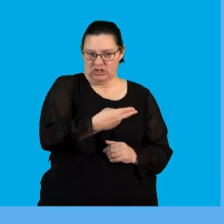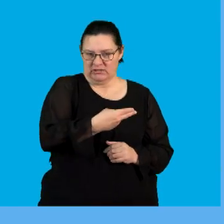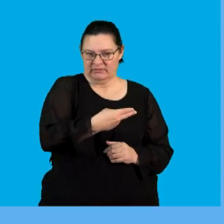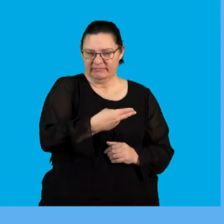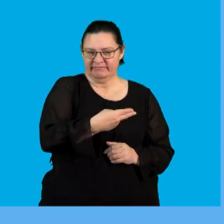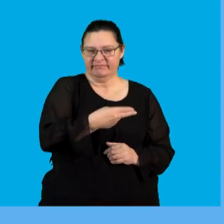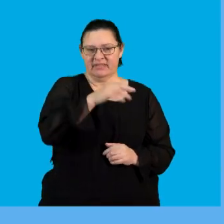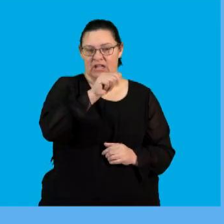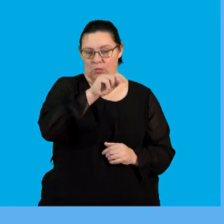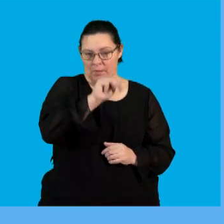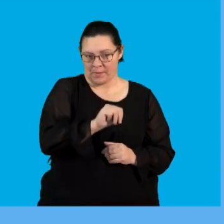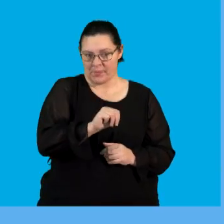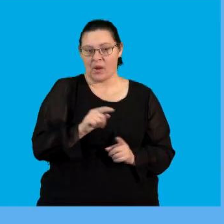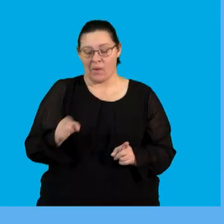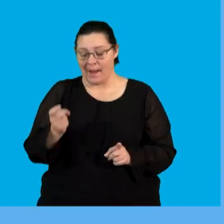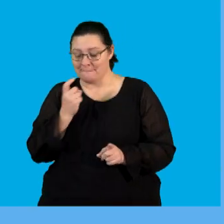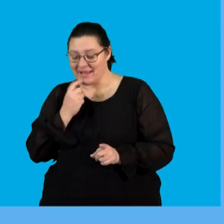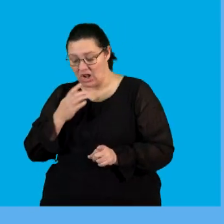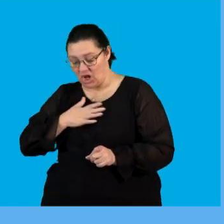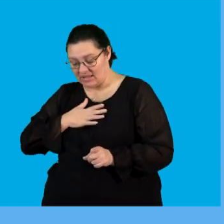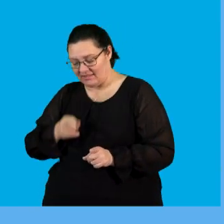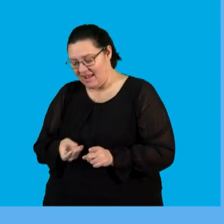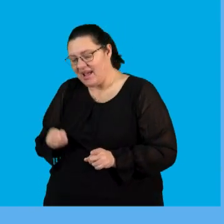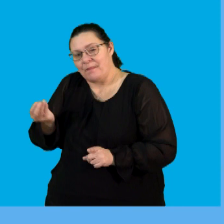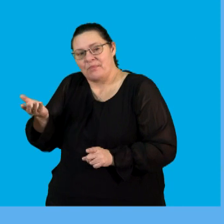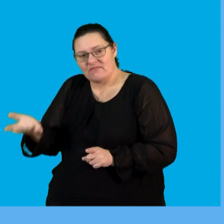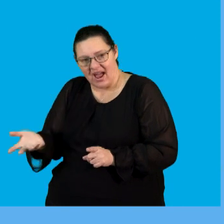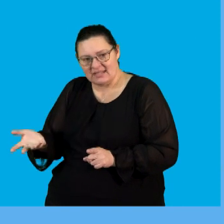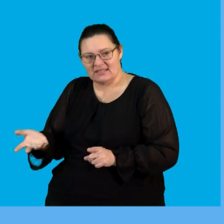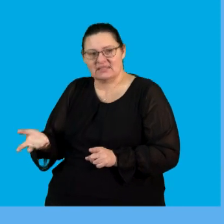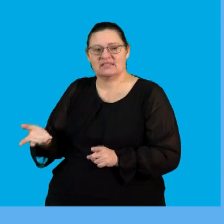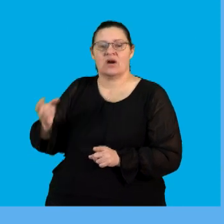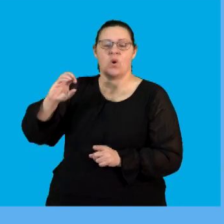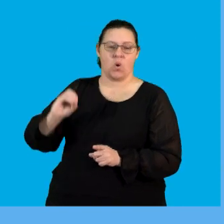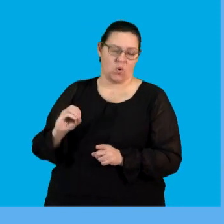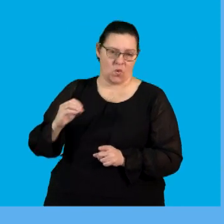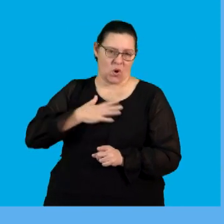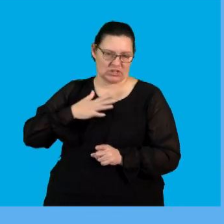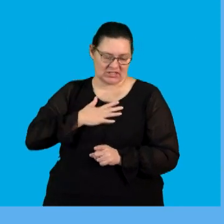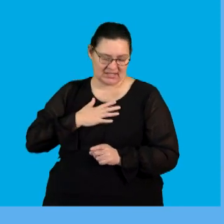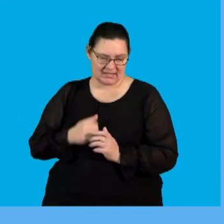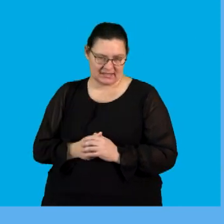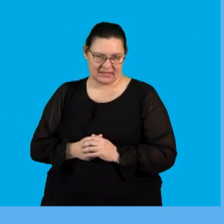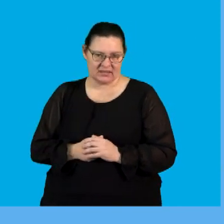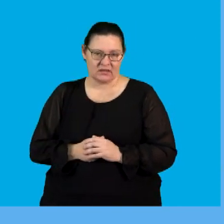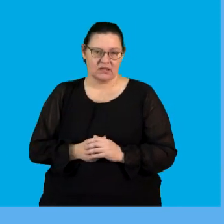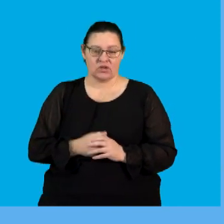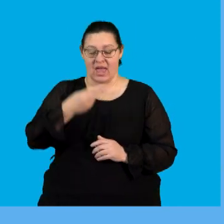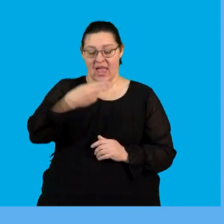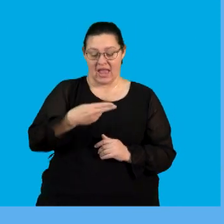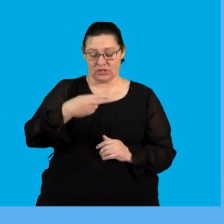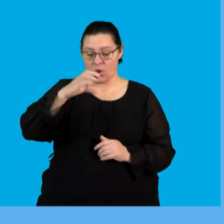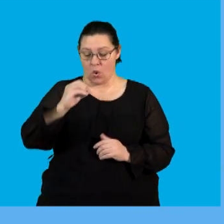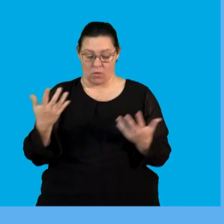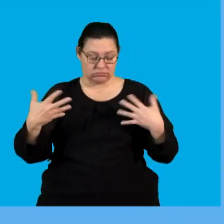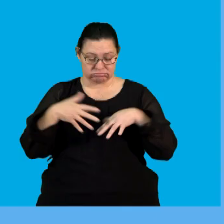the H atom, whereas now the metal oxide is going to now contribute the oxygen. Then now when